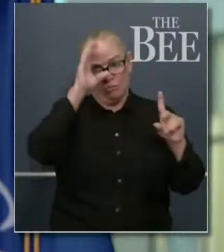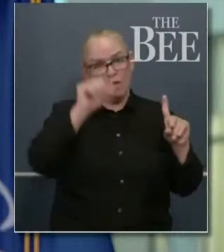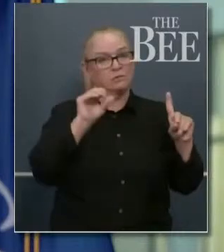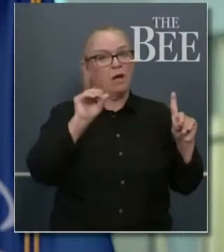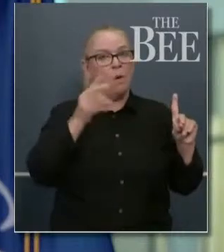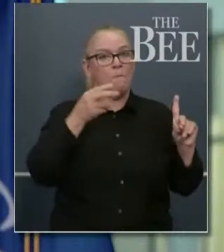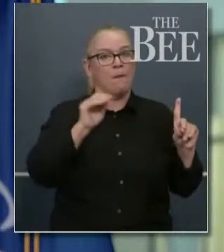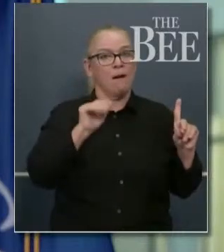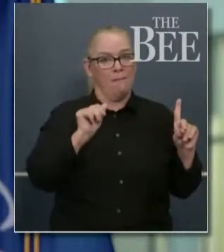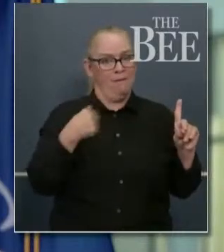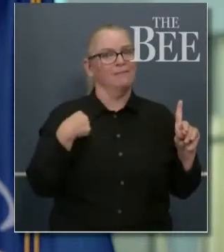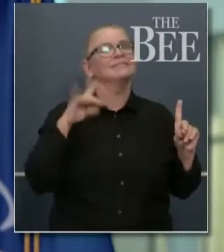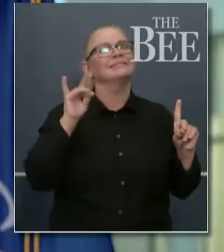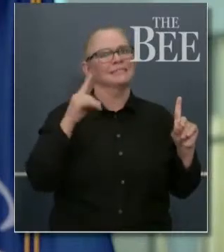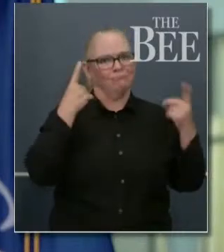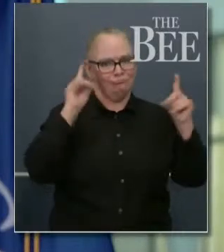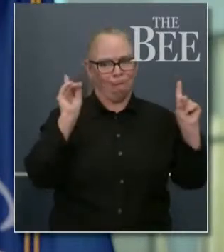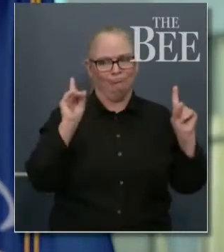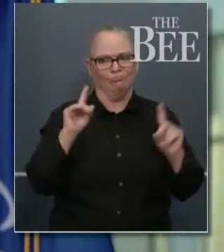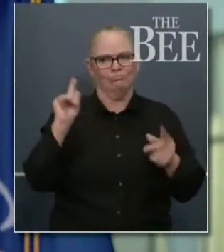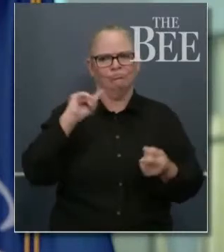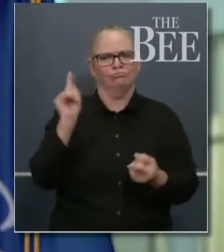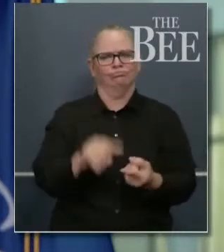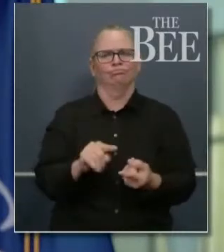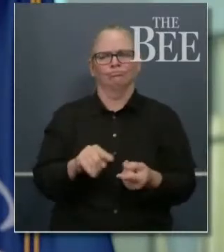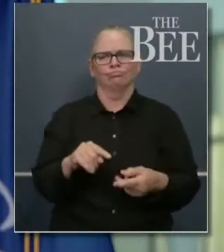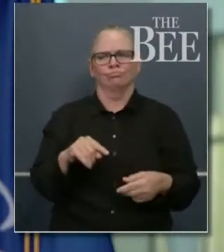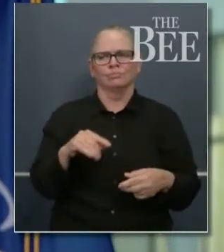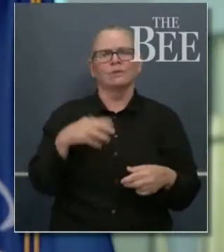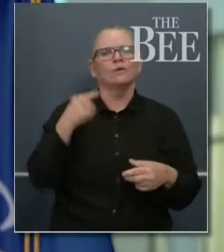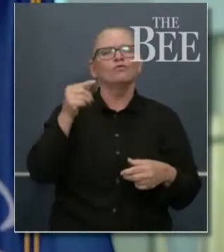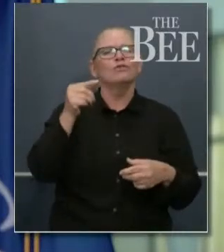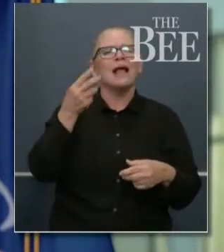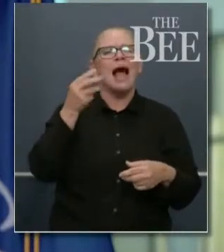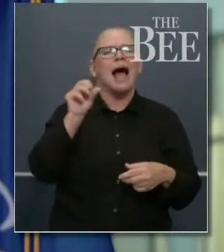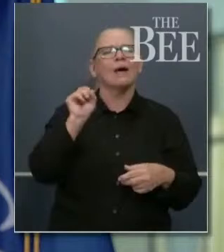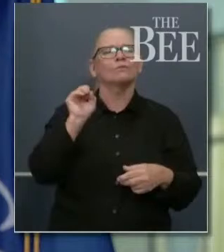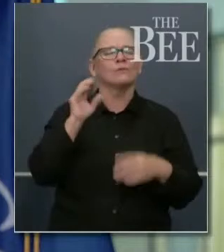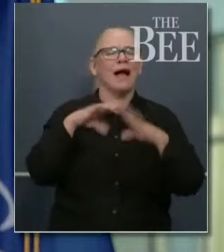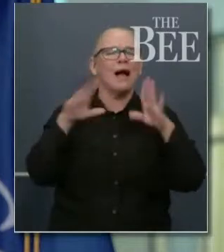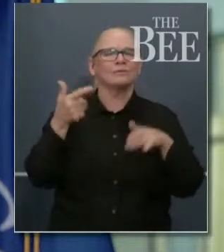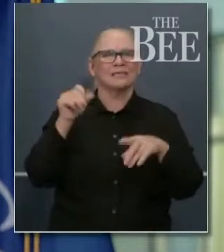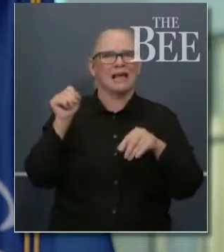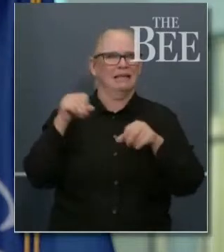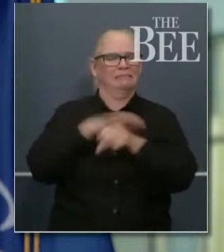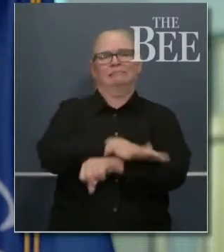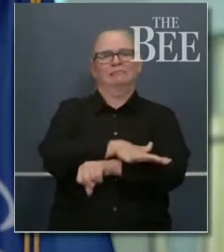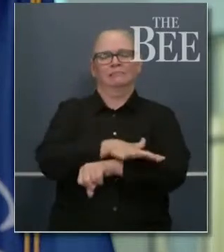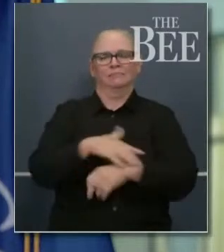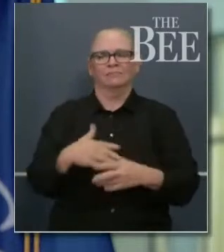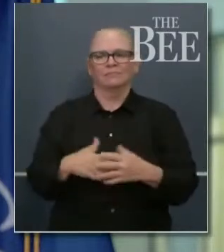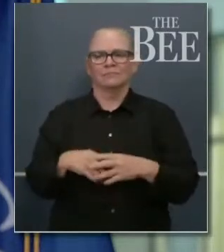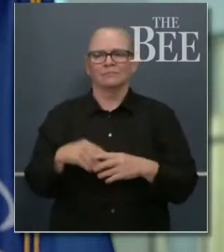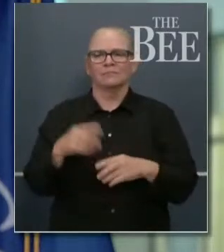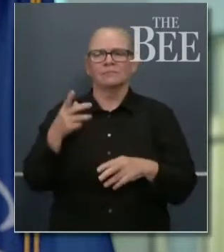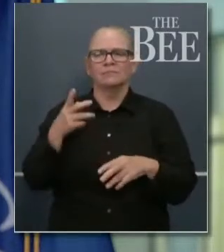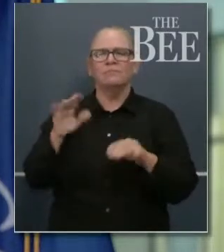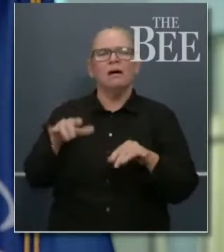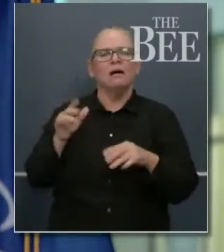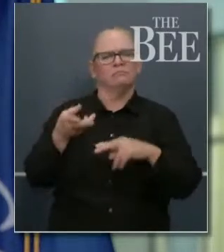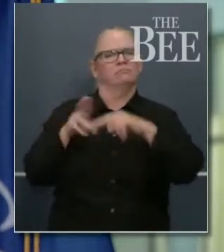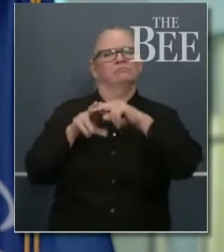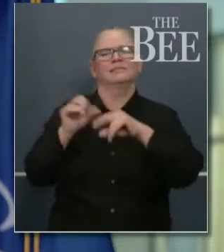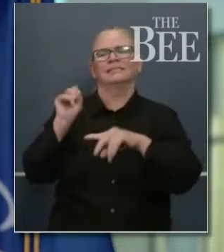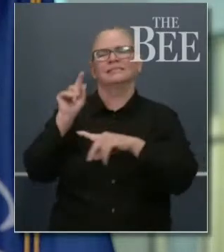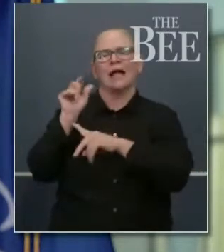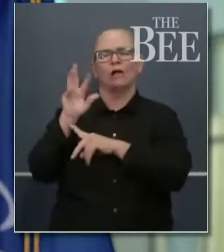reducing greenhouse gas emissions by increasing our miles per gallon standards by decreasing the cost